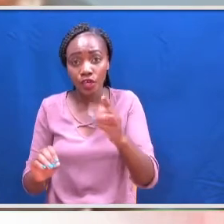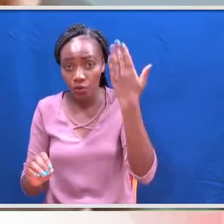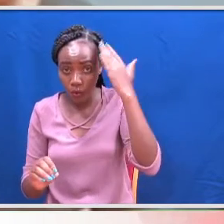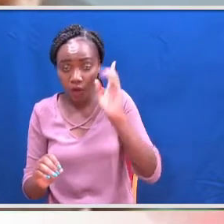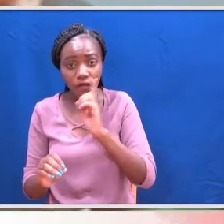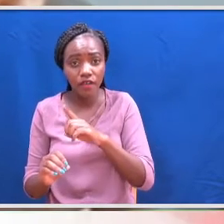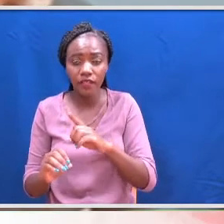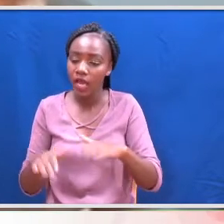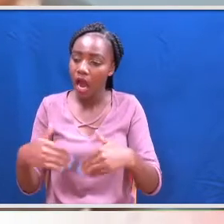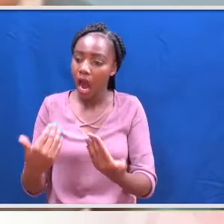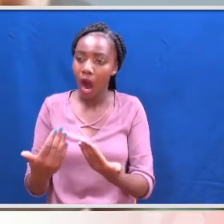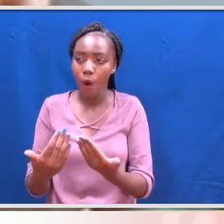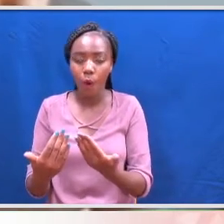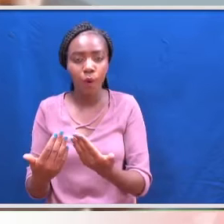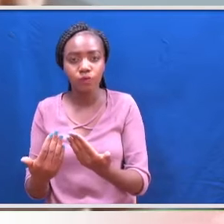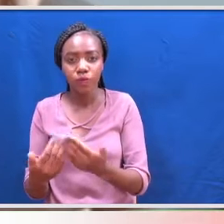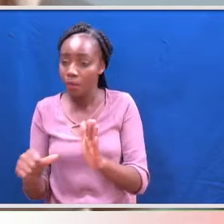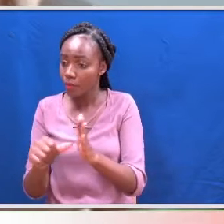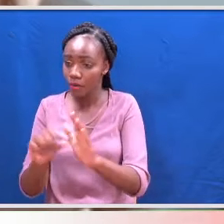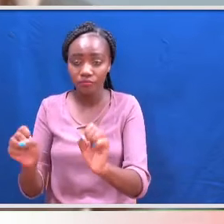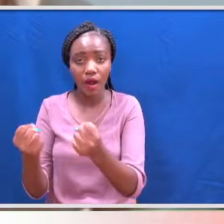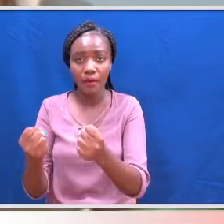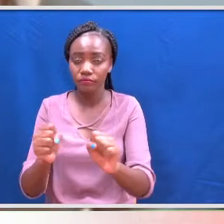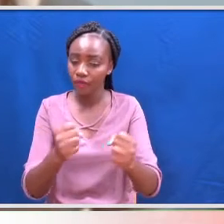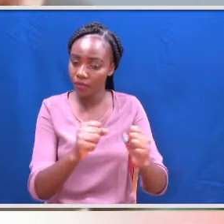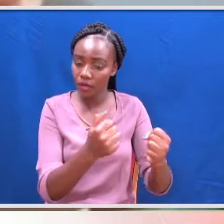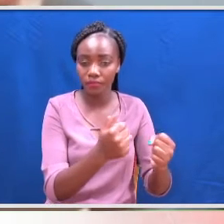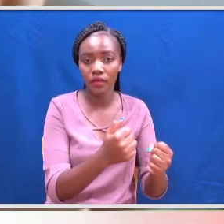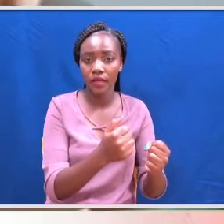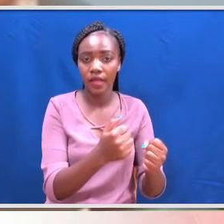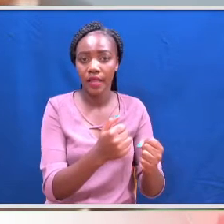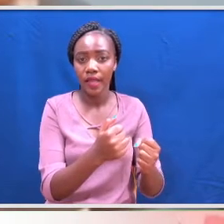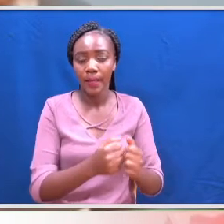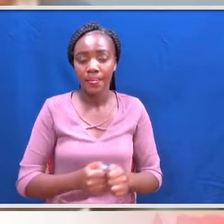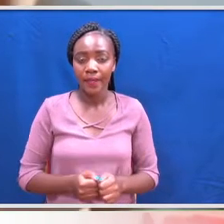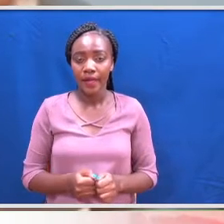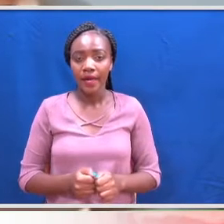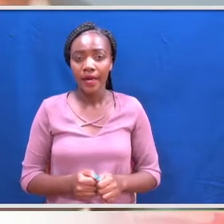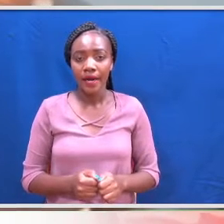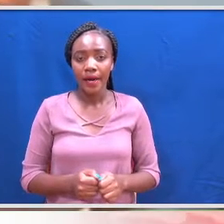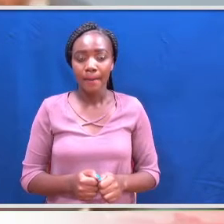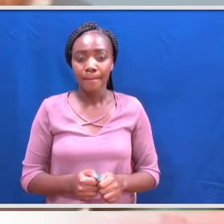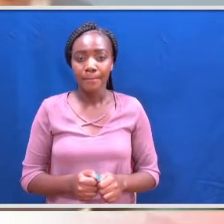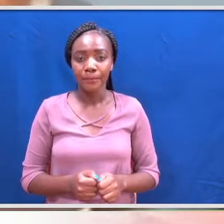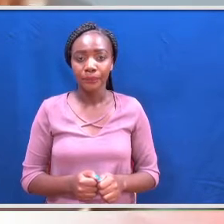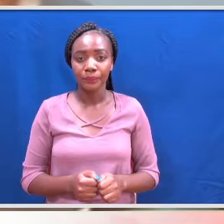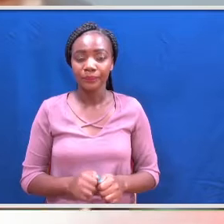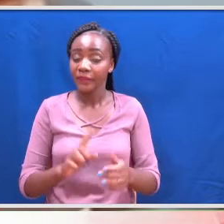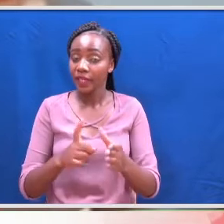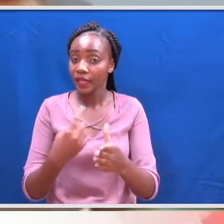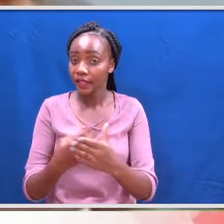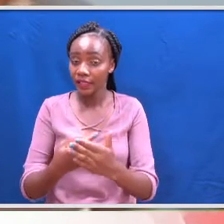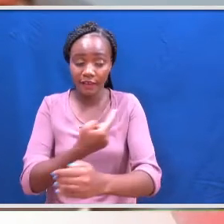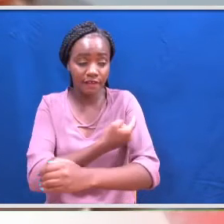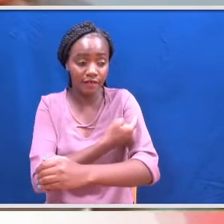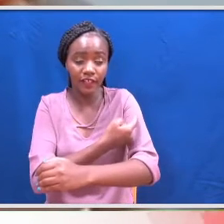these irregularities are being seen at different queues, both public and private facilities. The